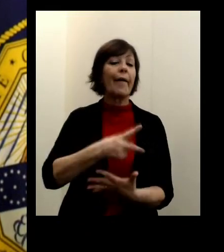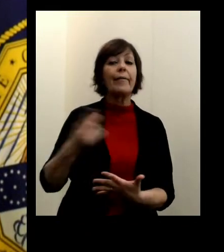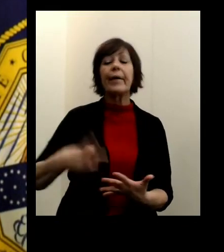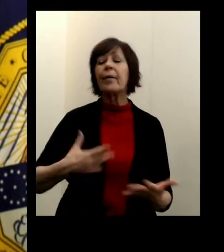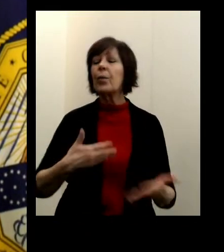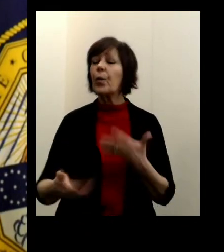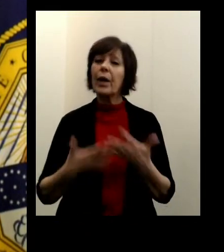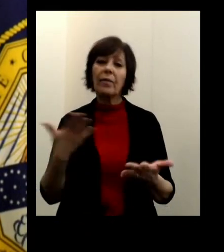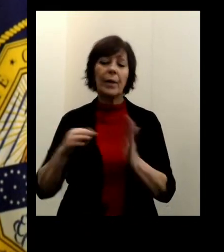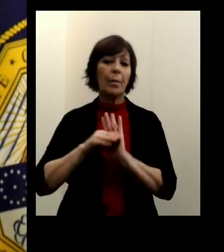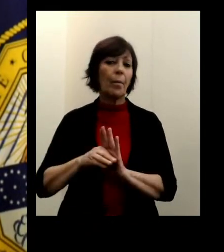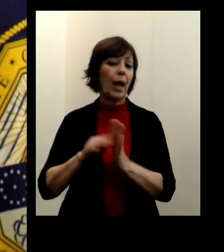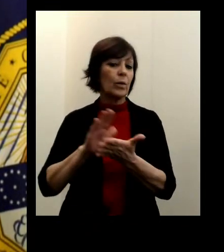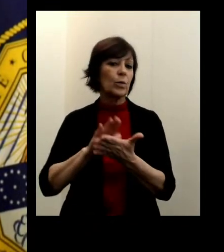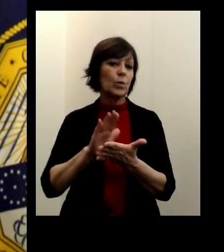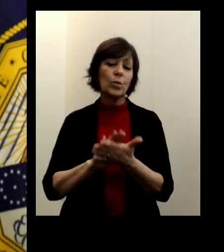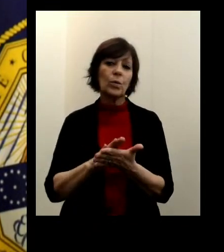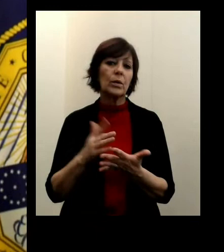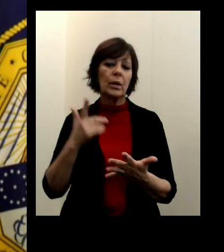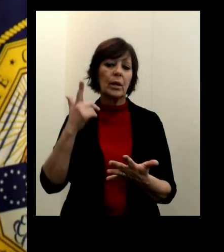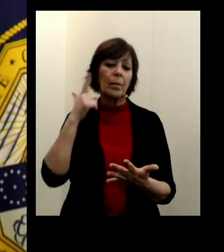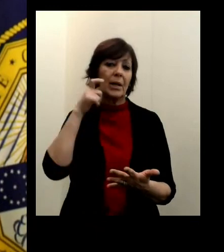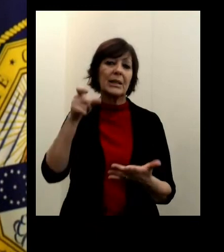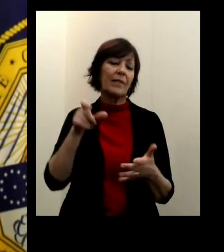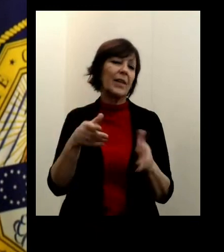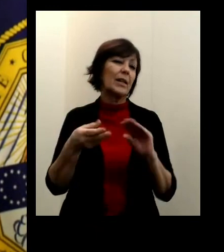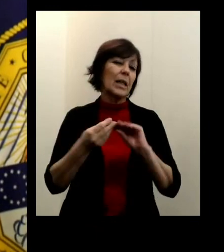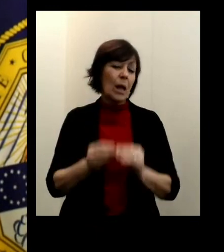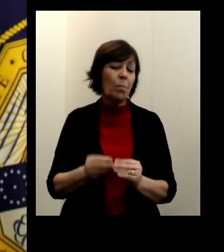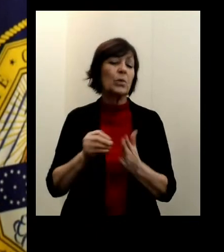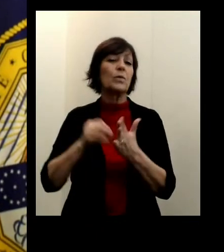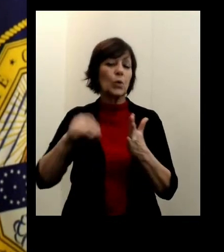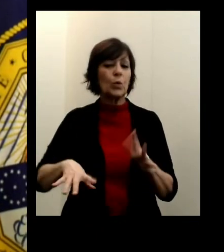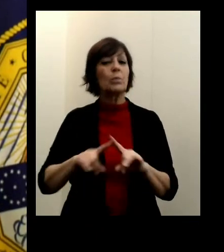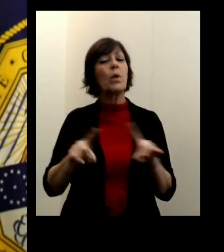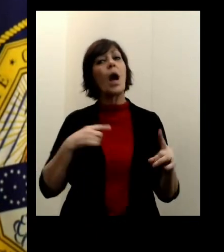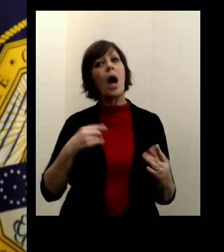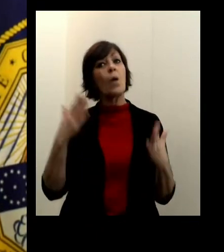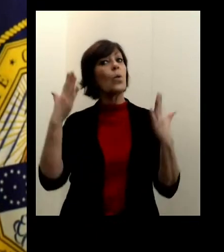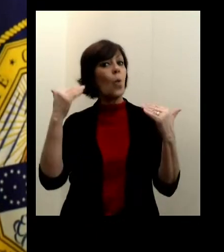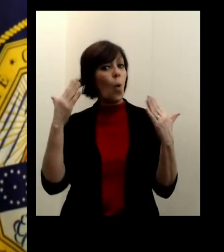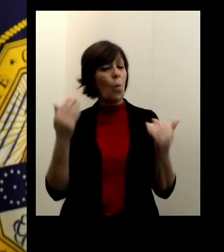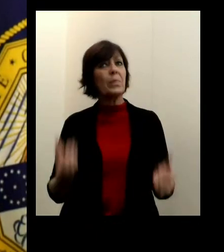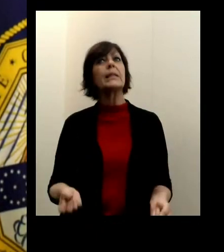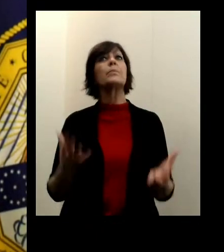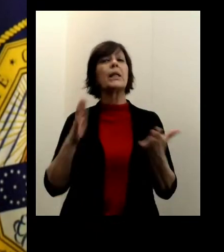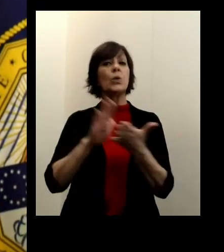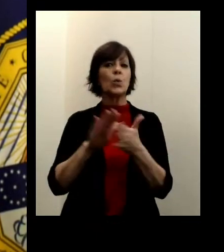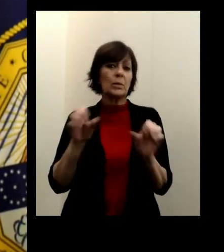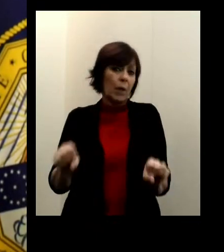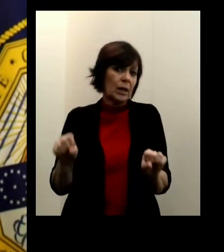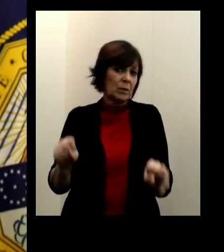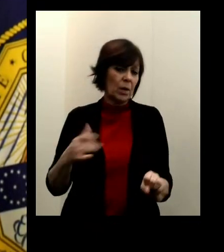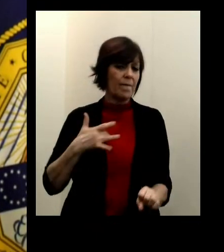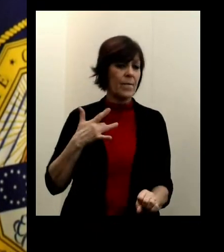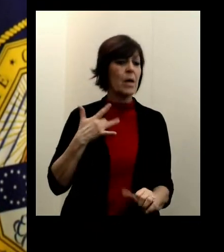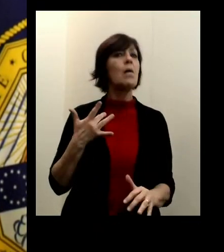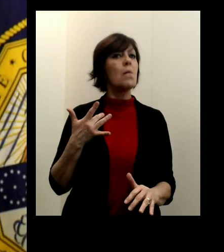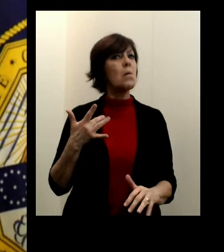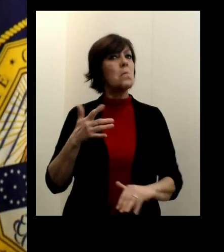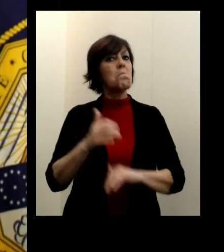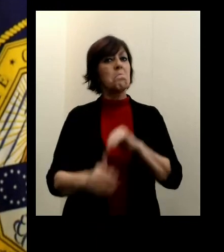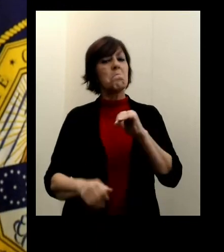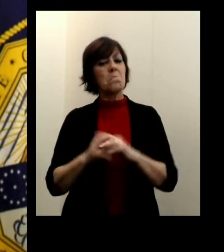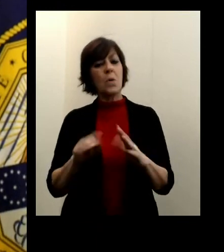the schools can accommodate because of their population size. But I hope that as many schools as possible feel that they're able